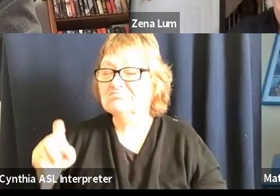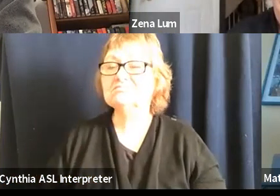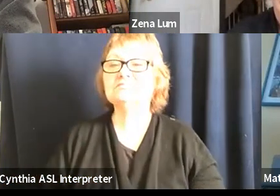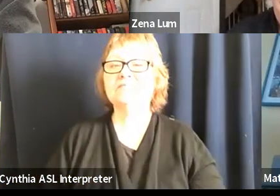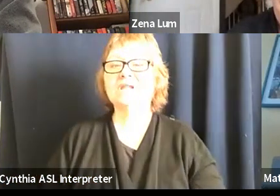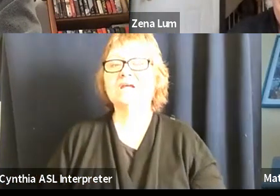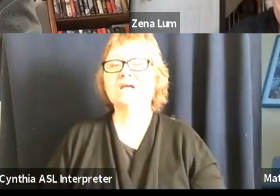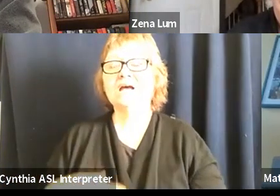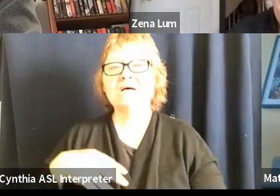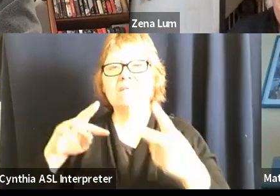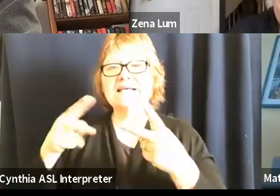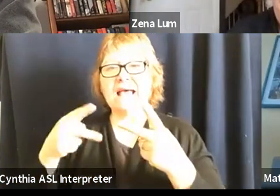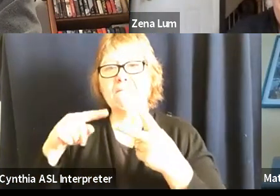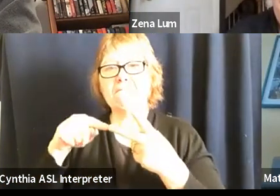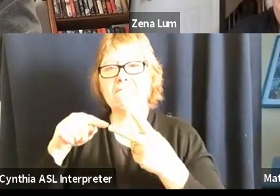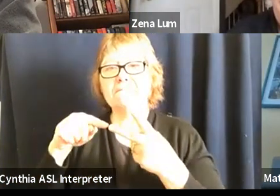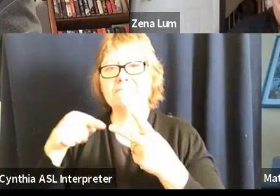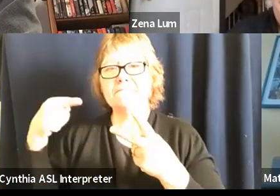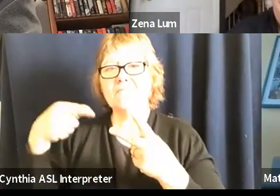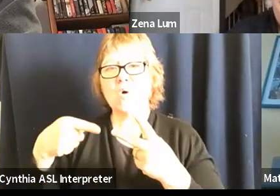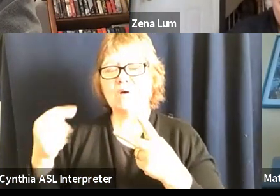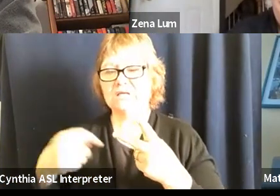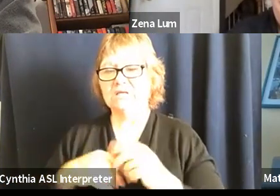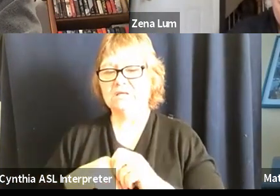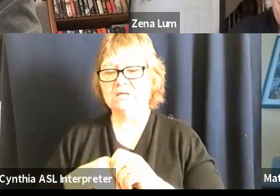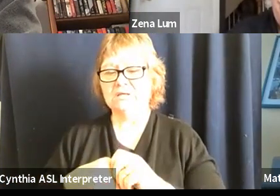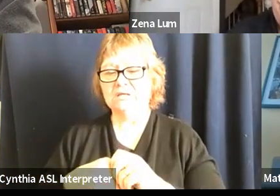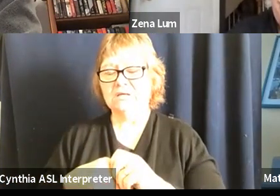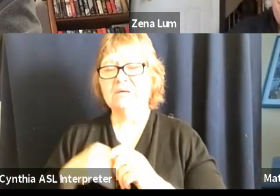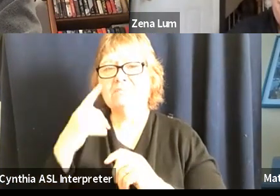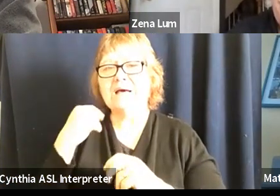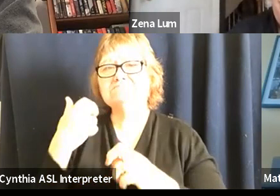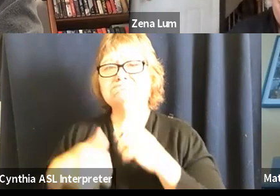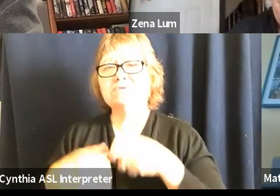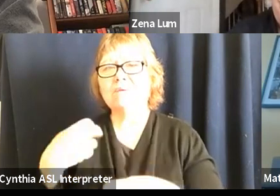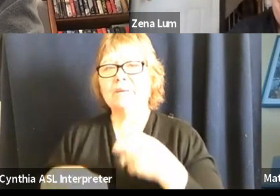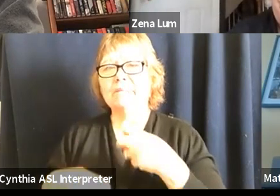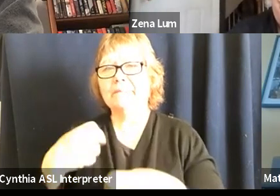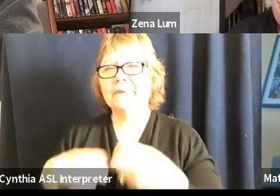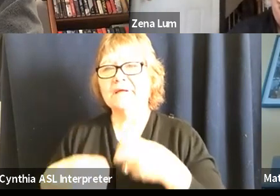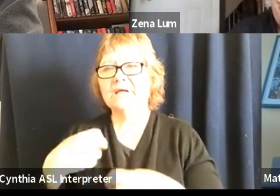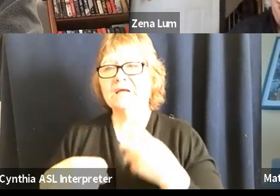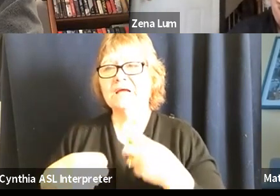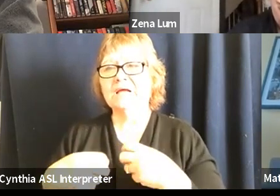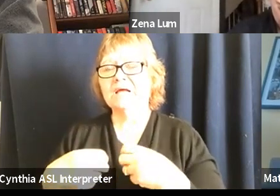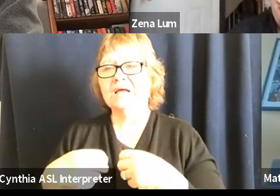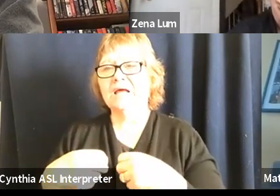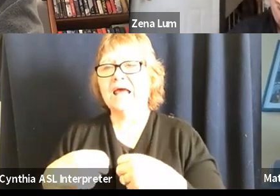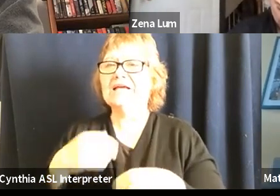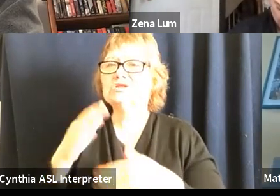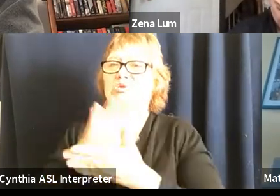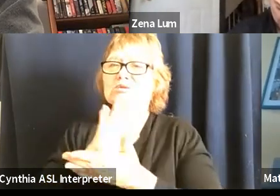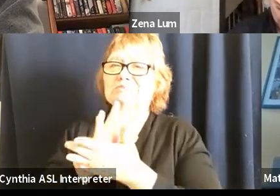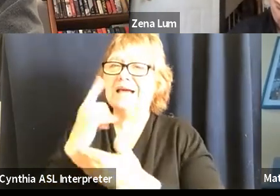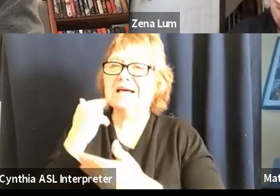My second point is, given the difficulties in normalized grades from various schools in